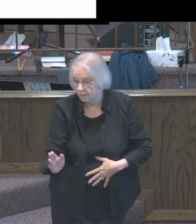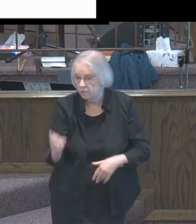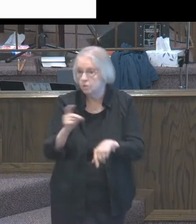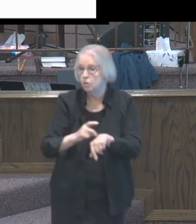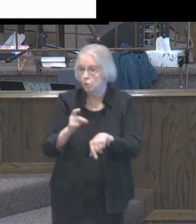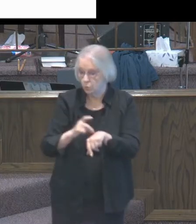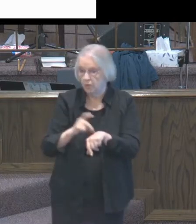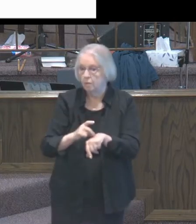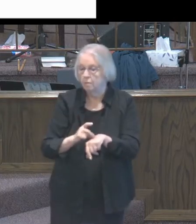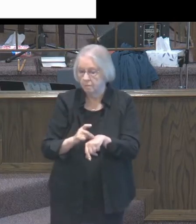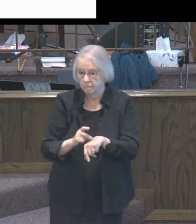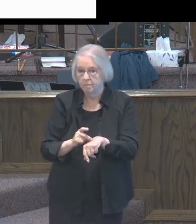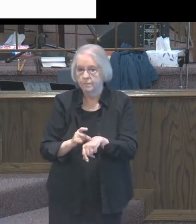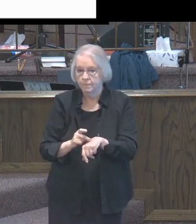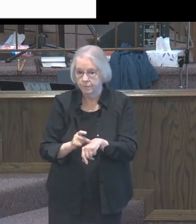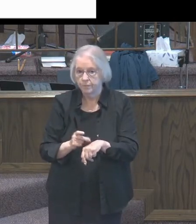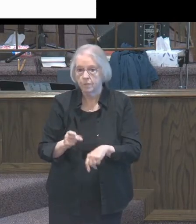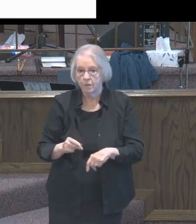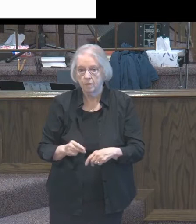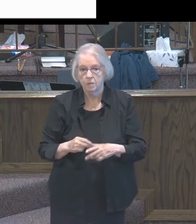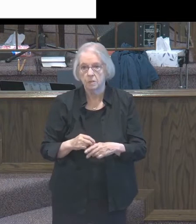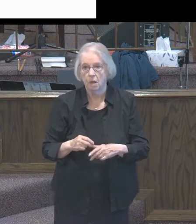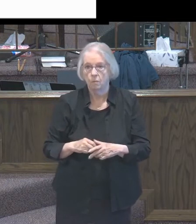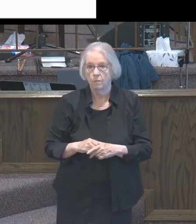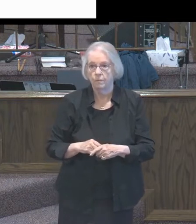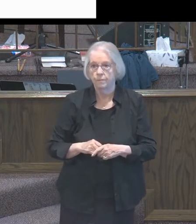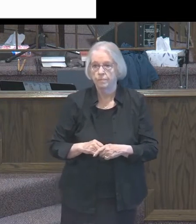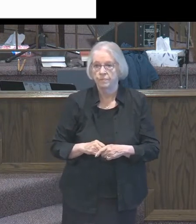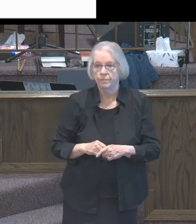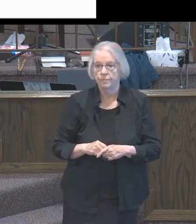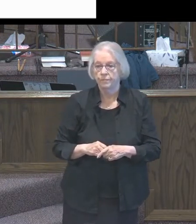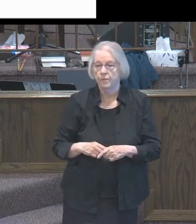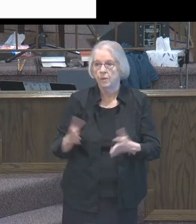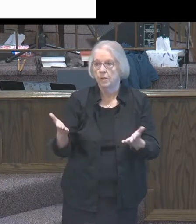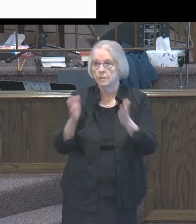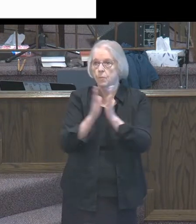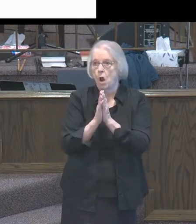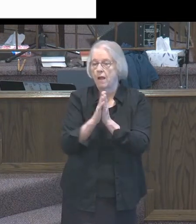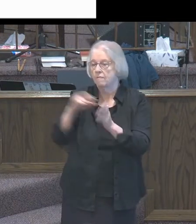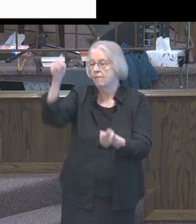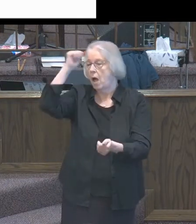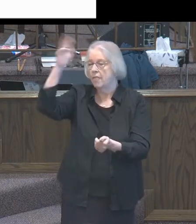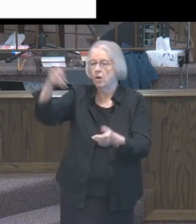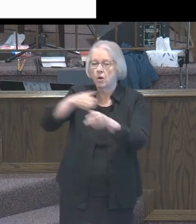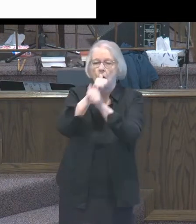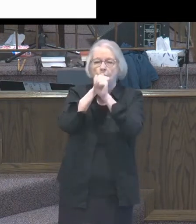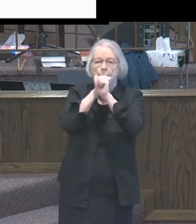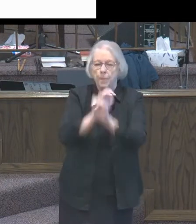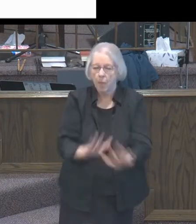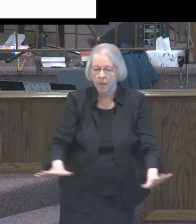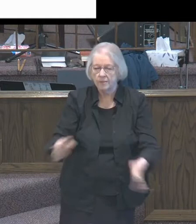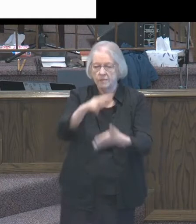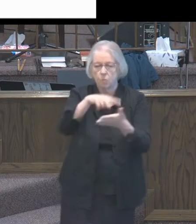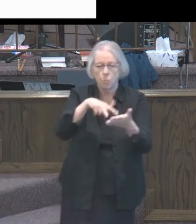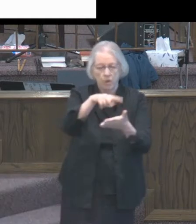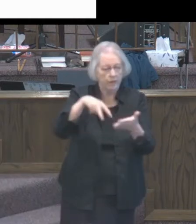you have paid the last penny." The Father, I ask that you would bless the reading of your word today as always, and